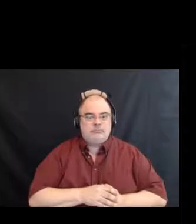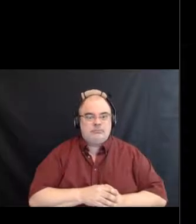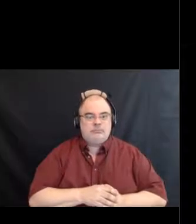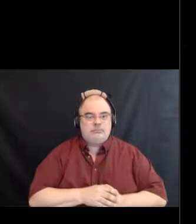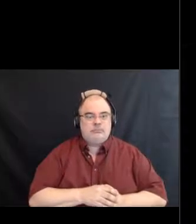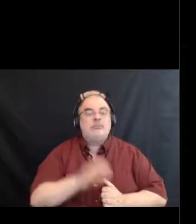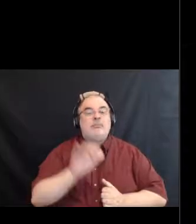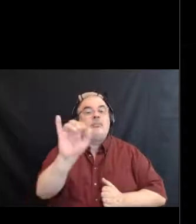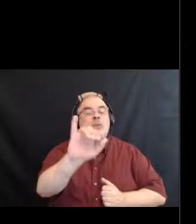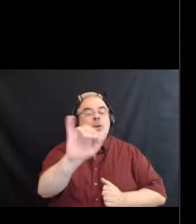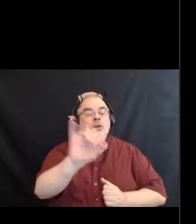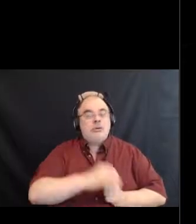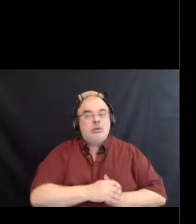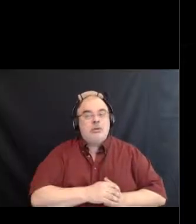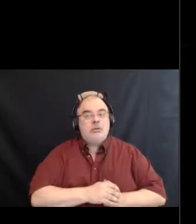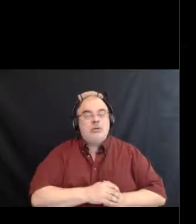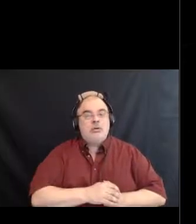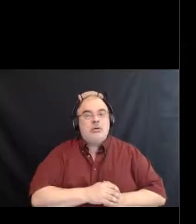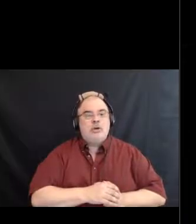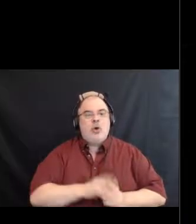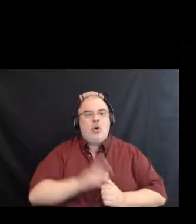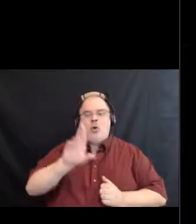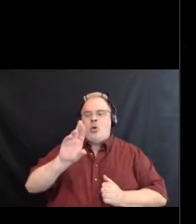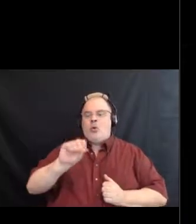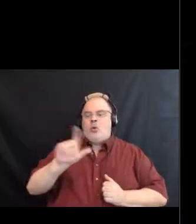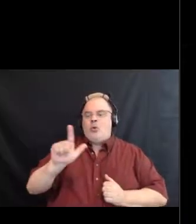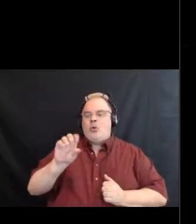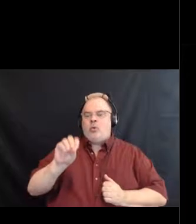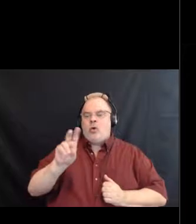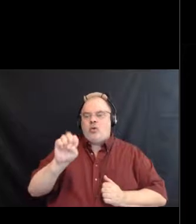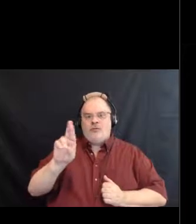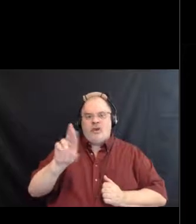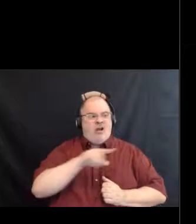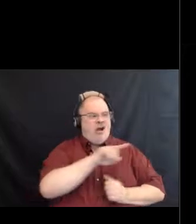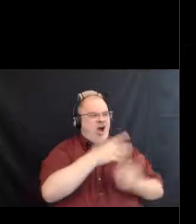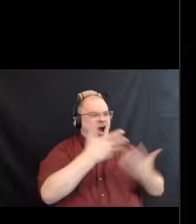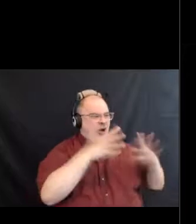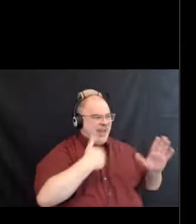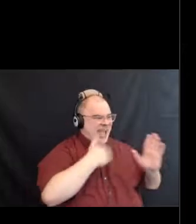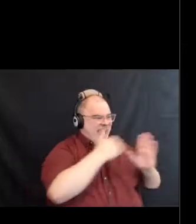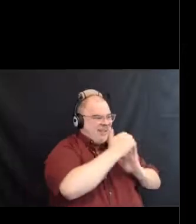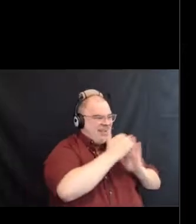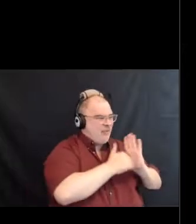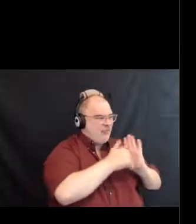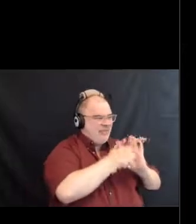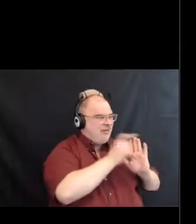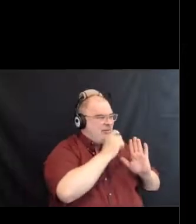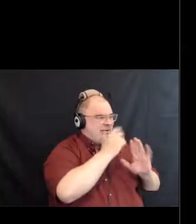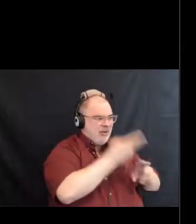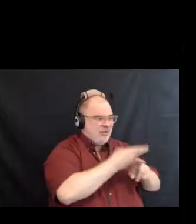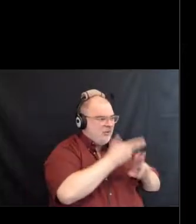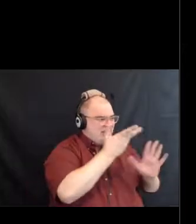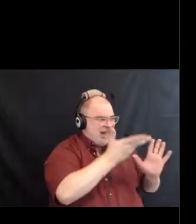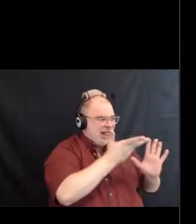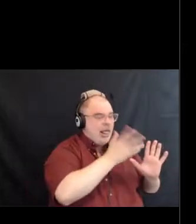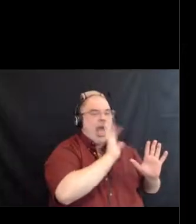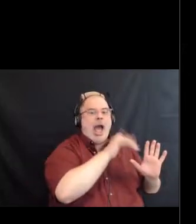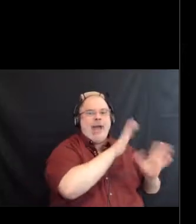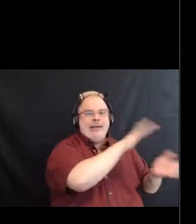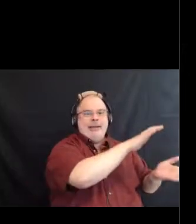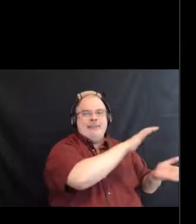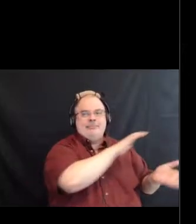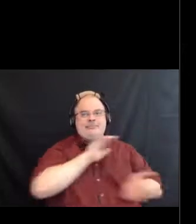Also, people can roll over college savings plans into this account. So maybe they have unused funds or family members that have unused